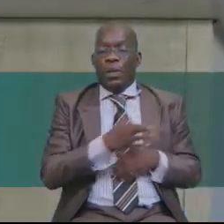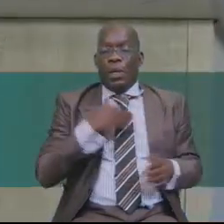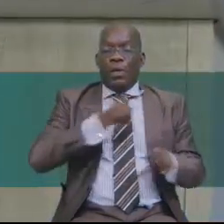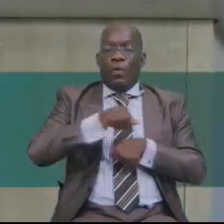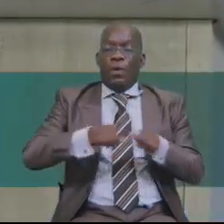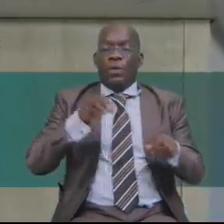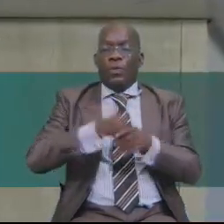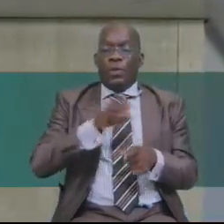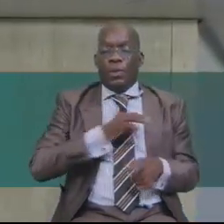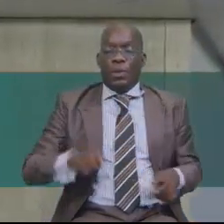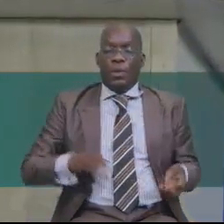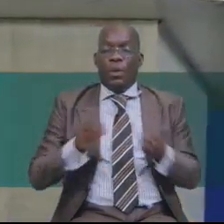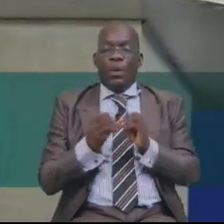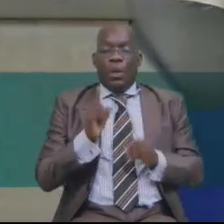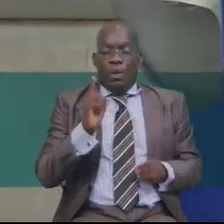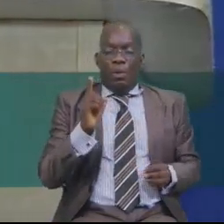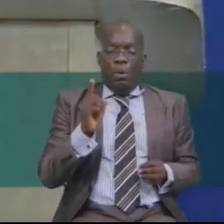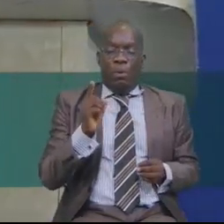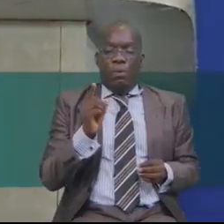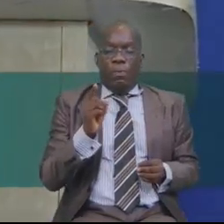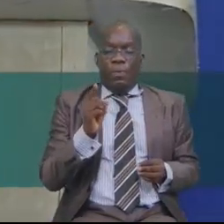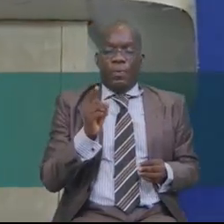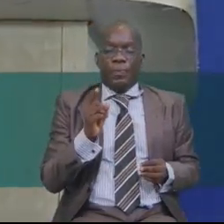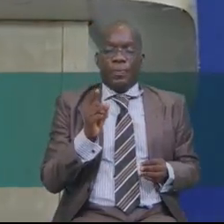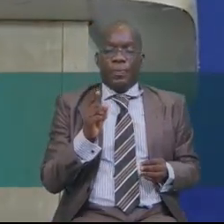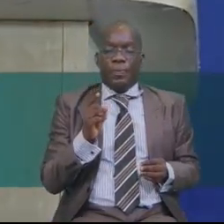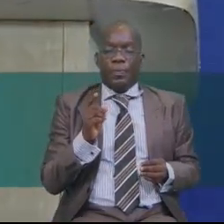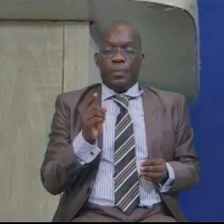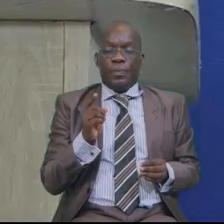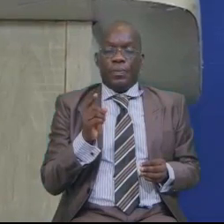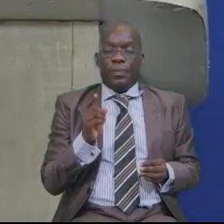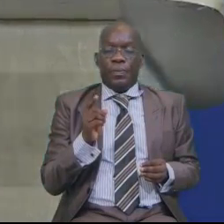number one. Number one, we're looking at